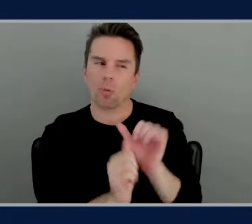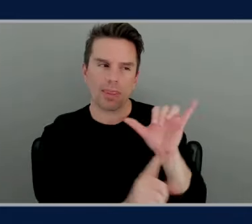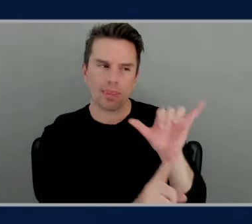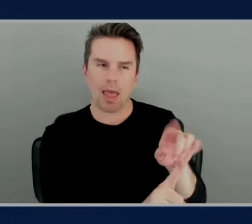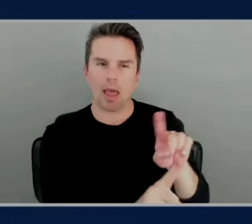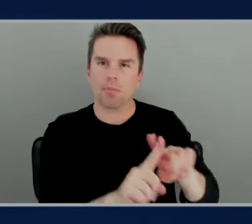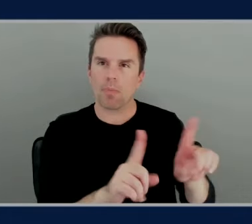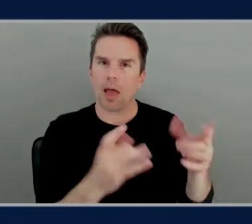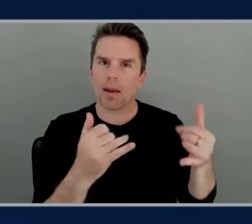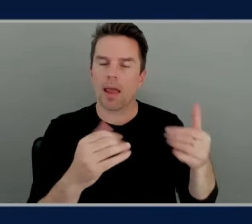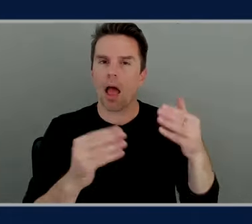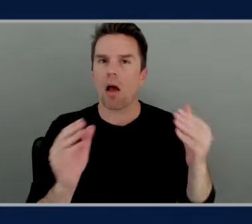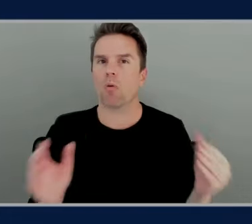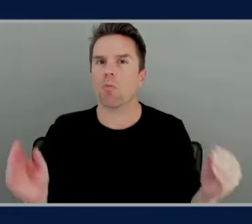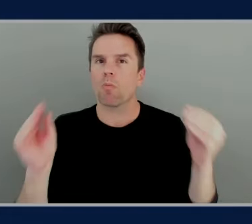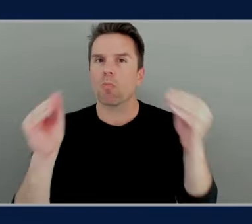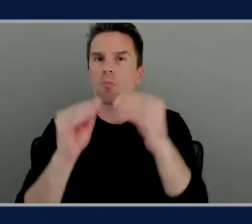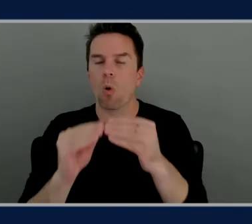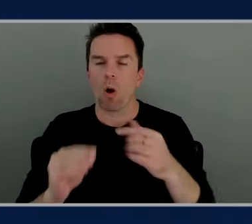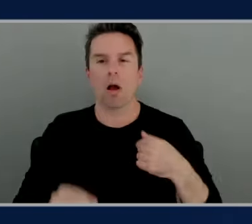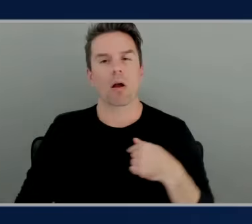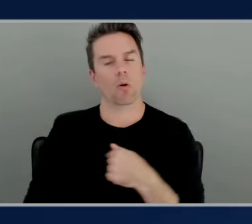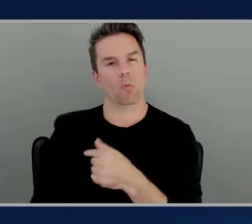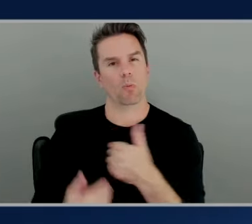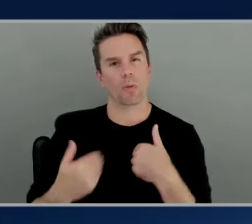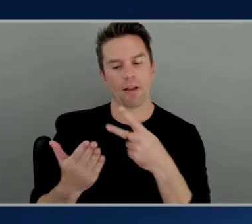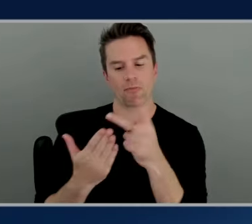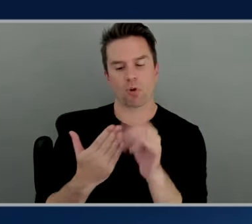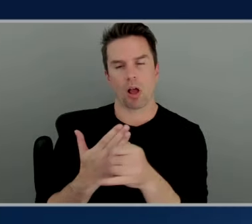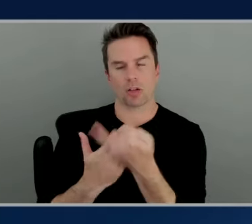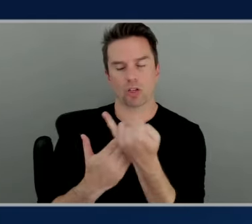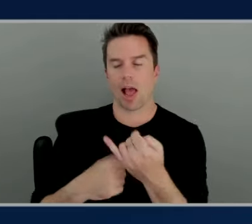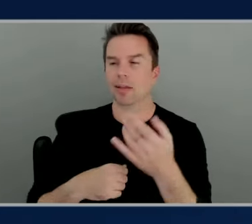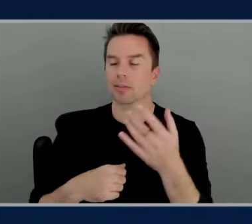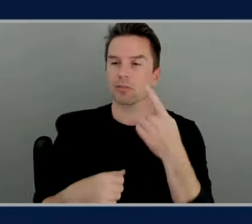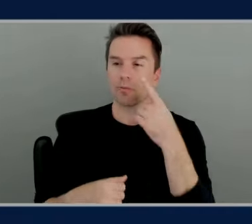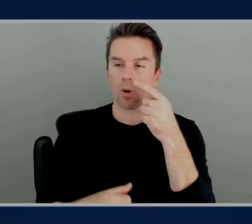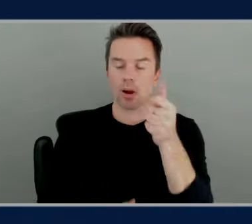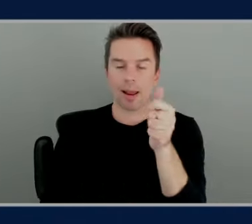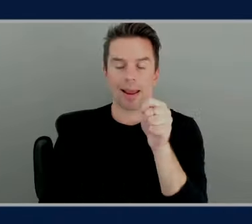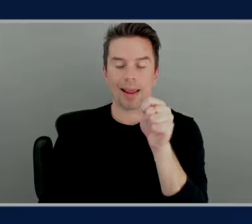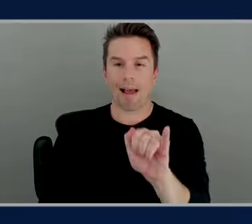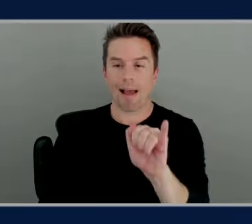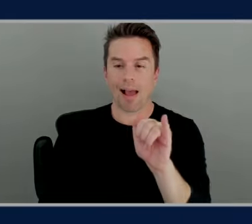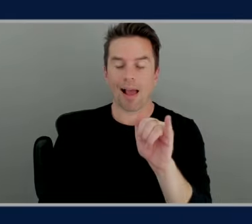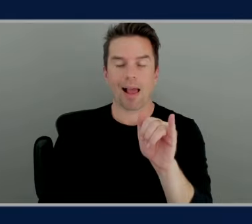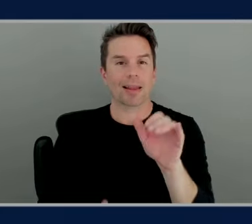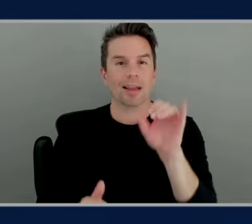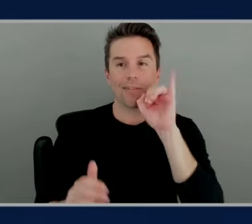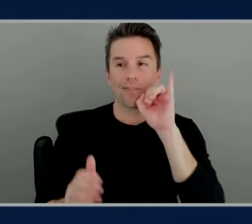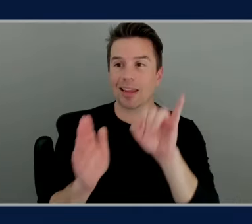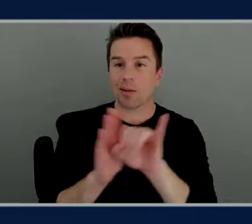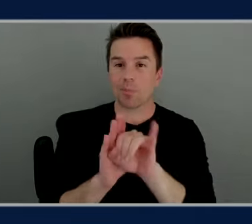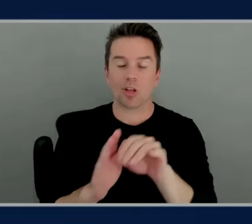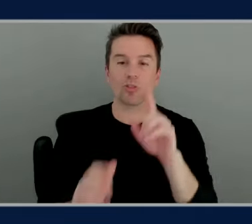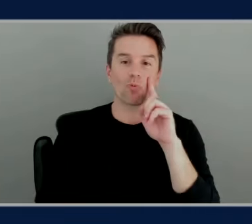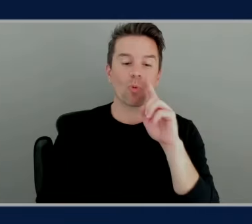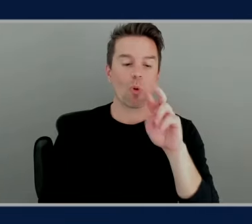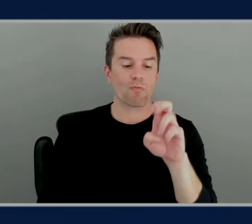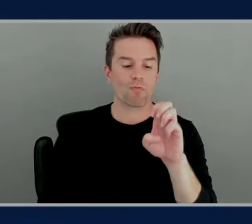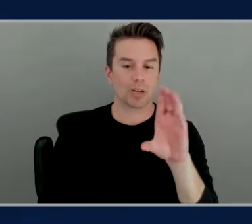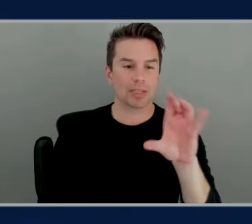exploring Gen AI, how to generate content over image, right? Okay. Image is a big part of our cycle of product development. And